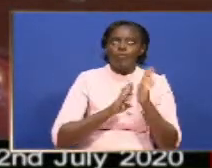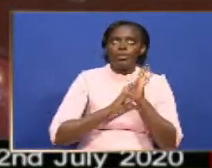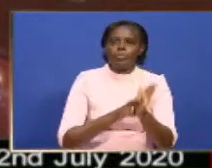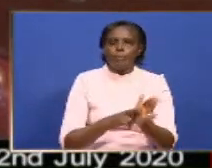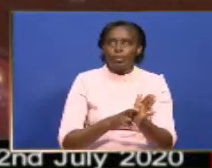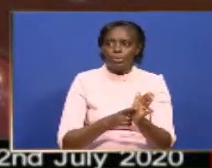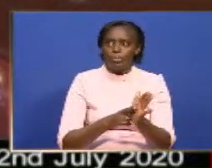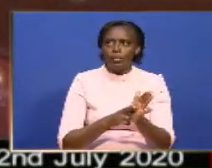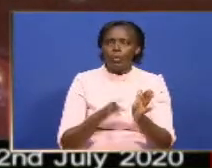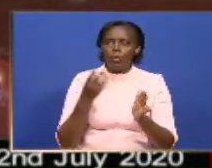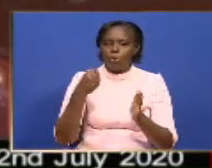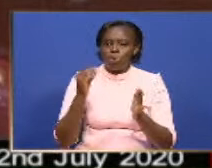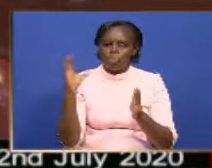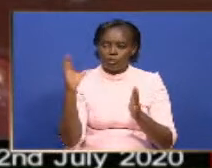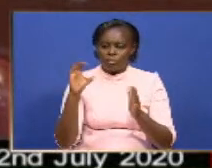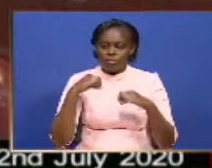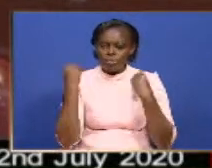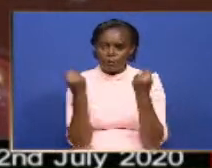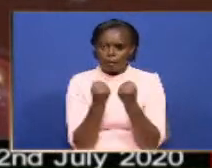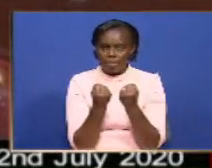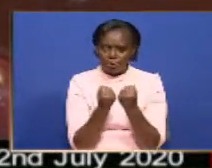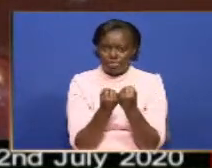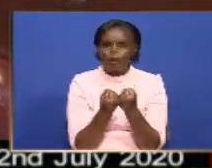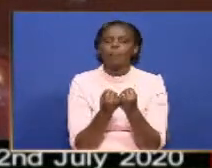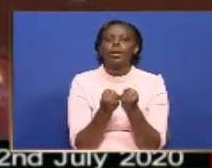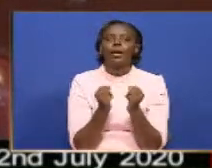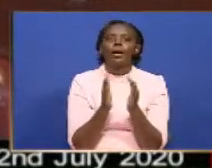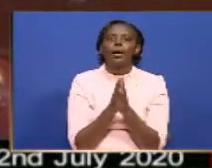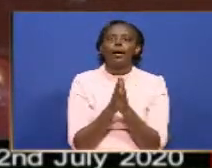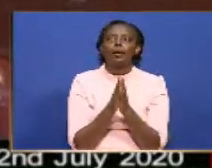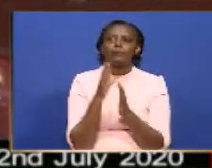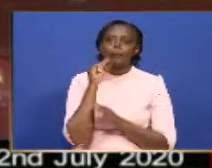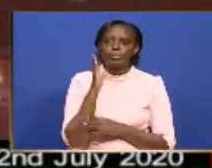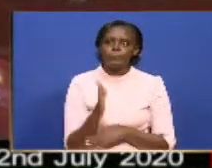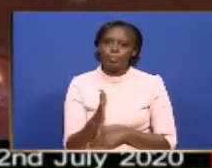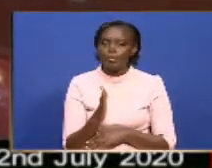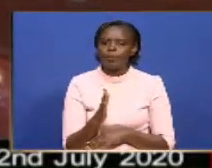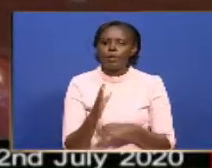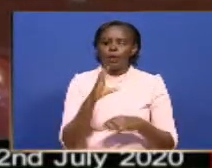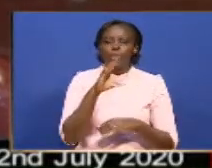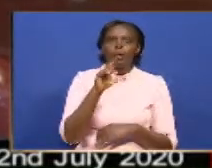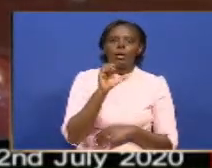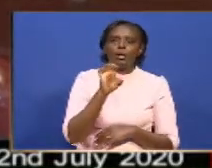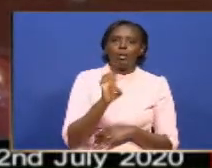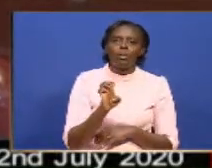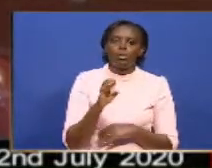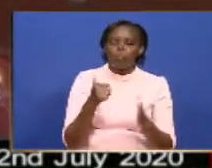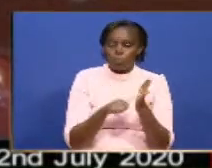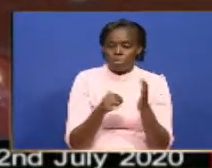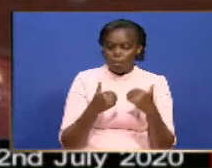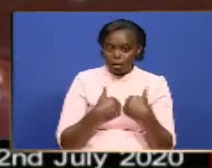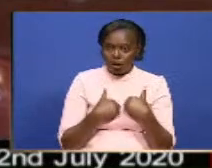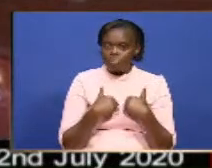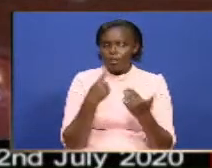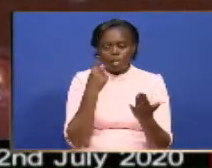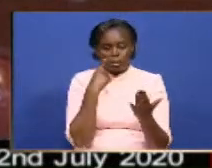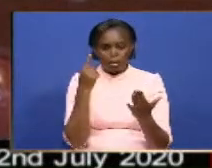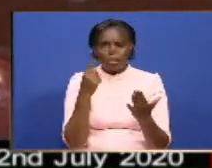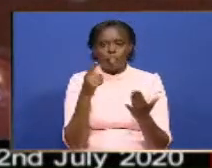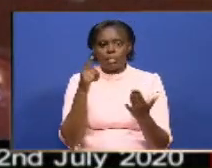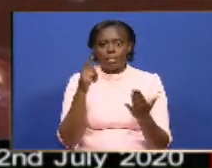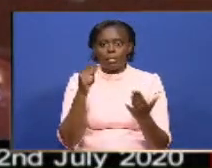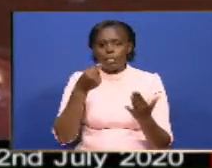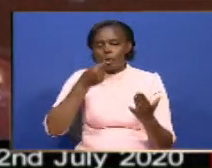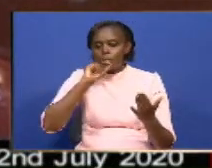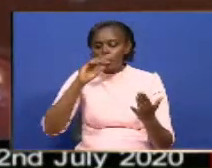representation of civil society. And Madam Speaker, there is a clause that I always have a problem with, and I've seen in the T bill that I